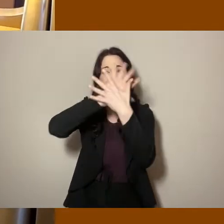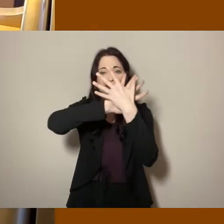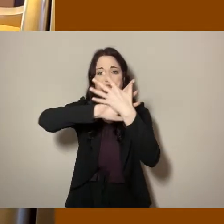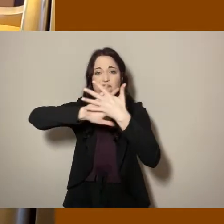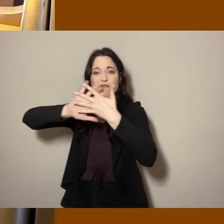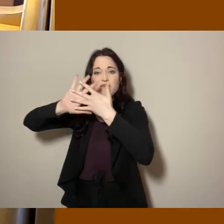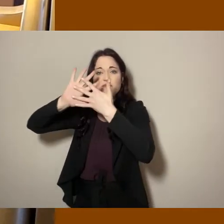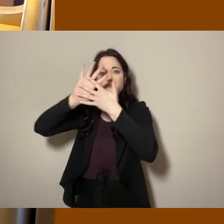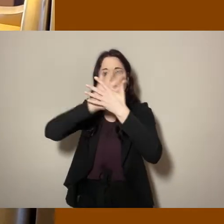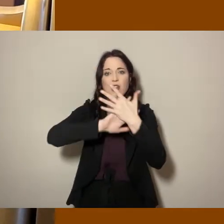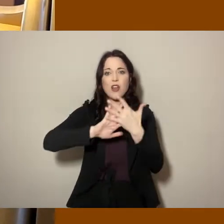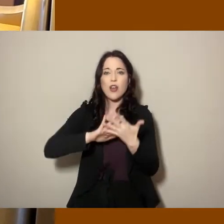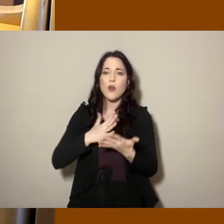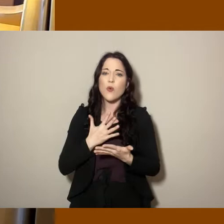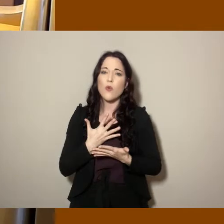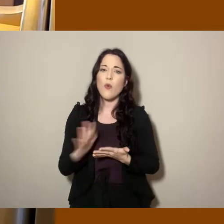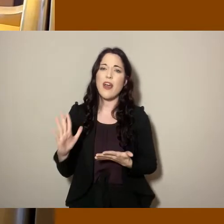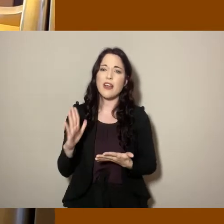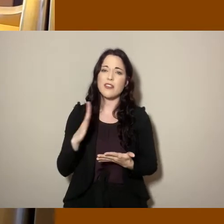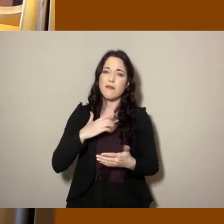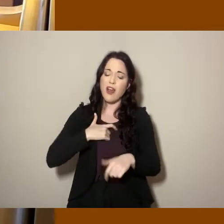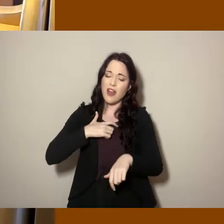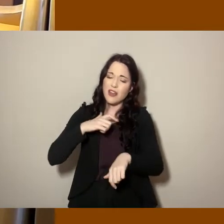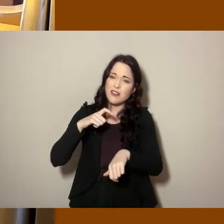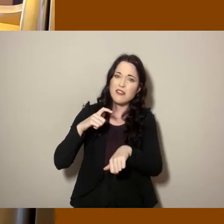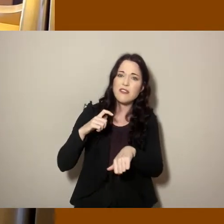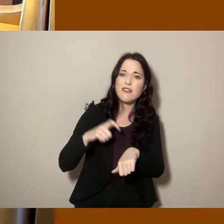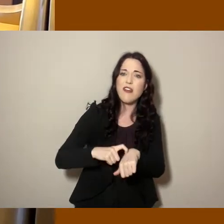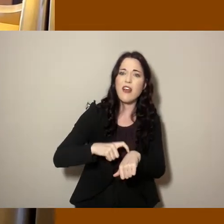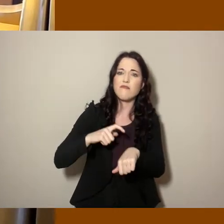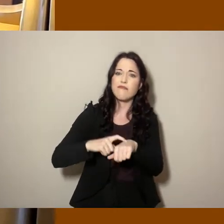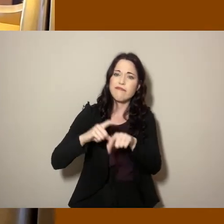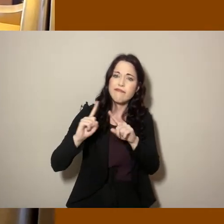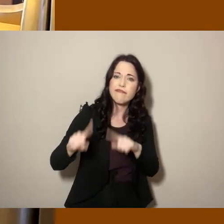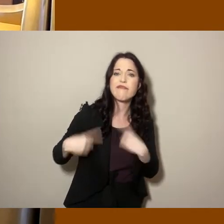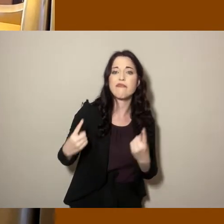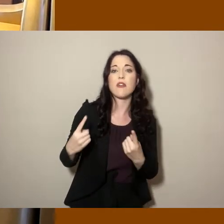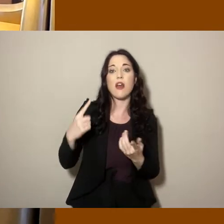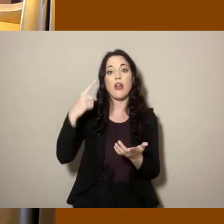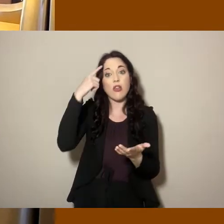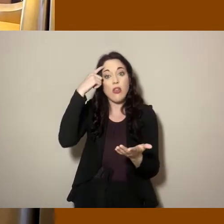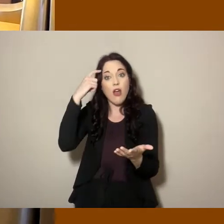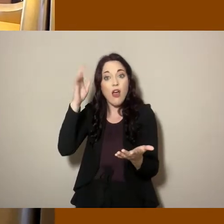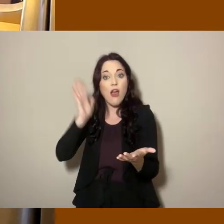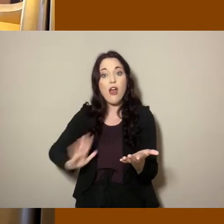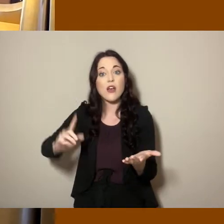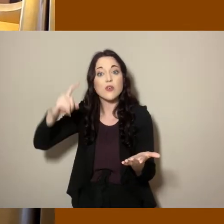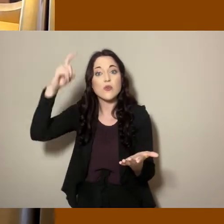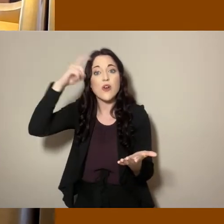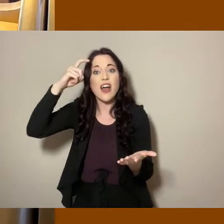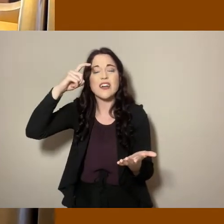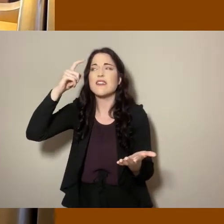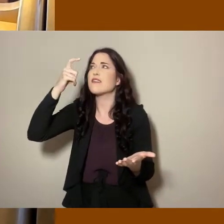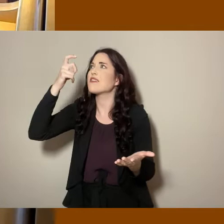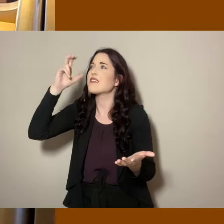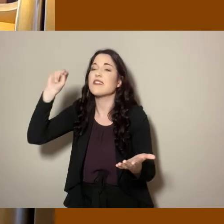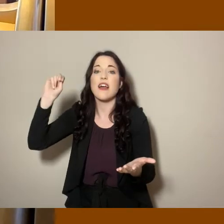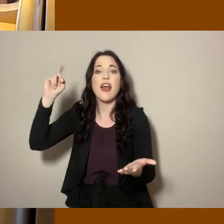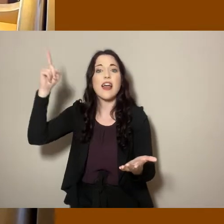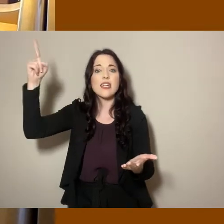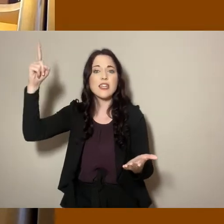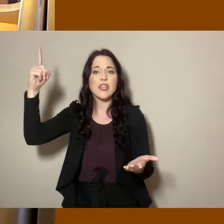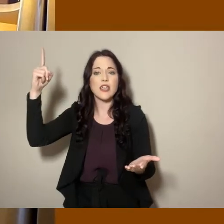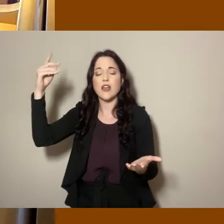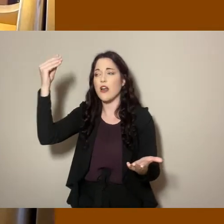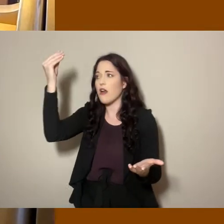those wasted years, and I thought I was so wise, but then you took me by